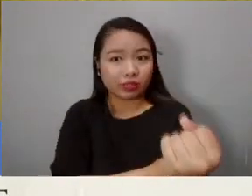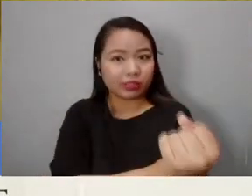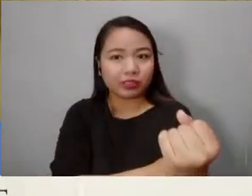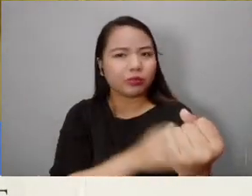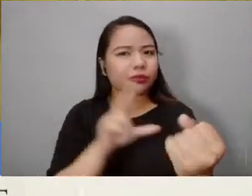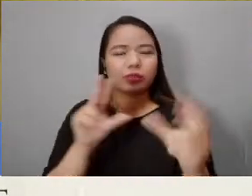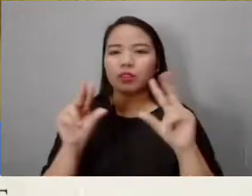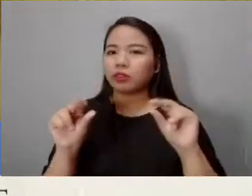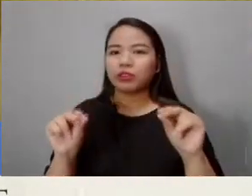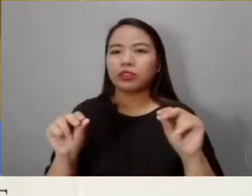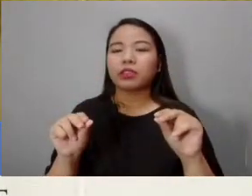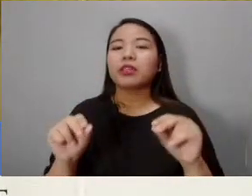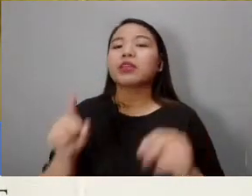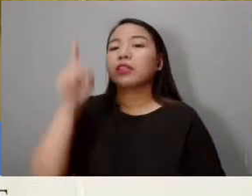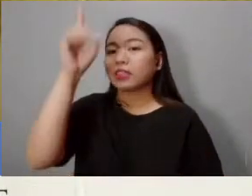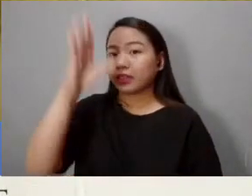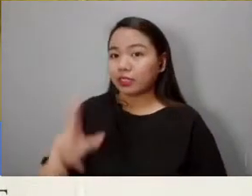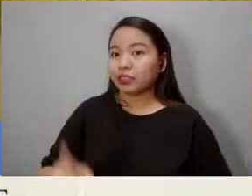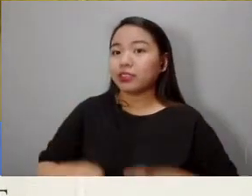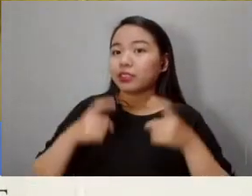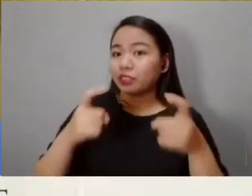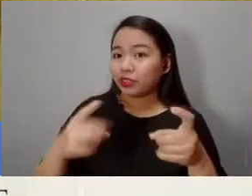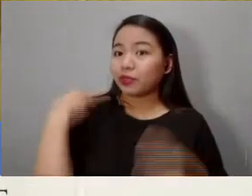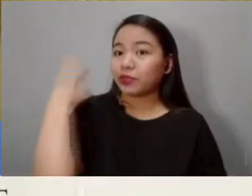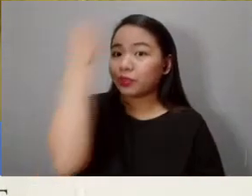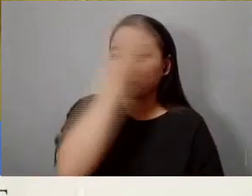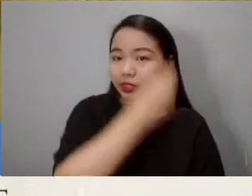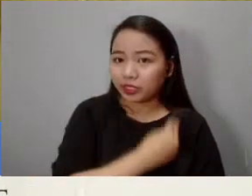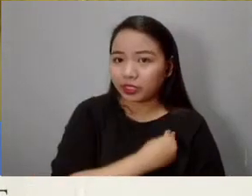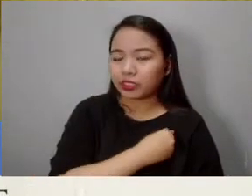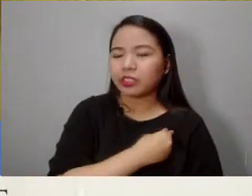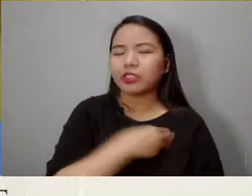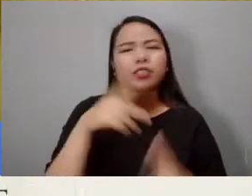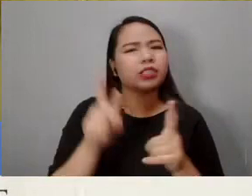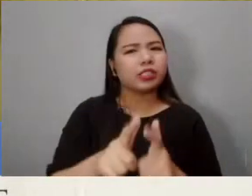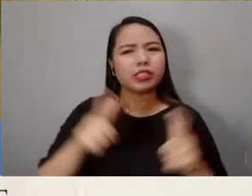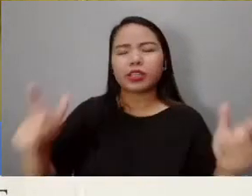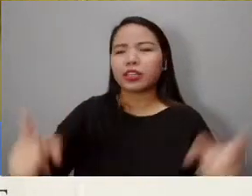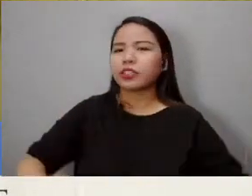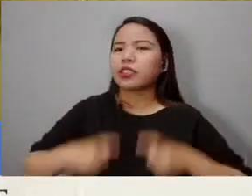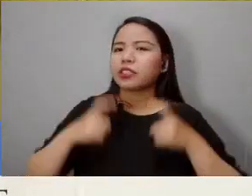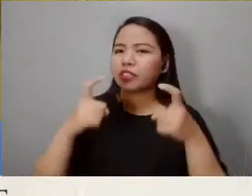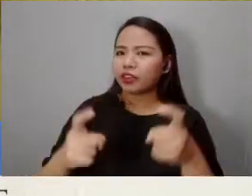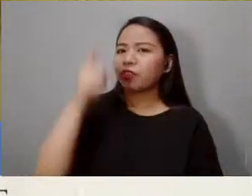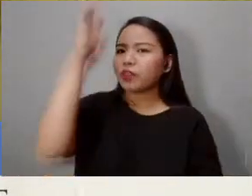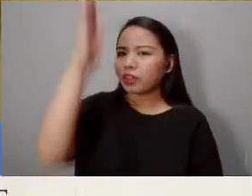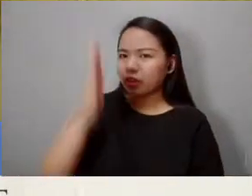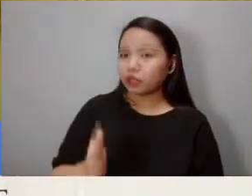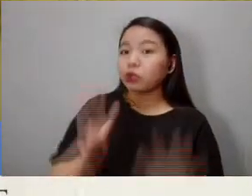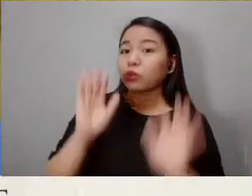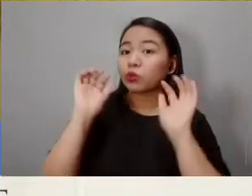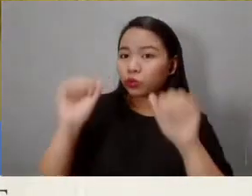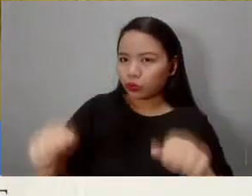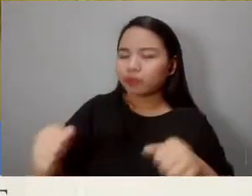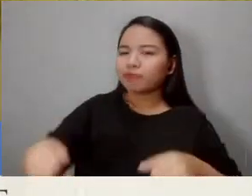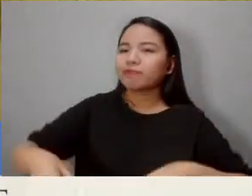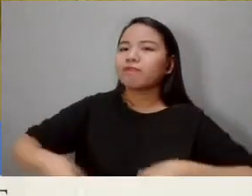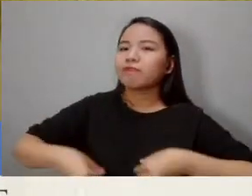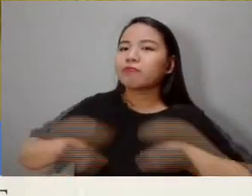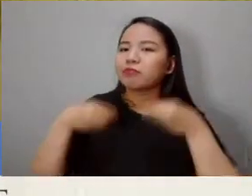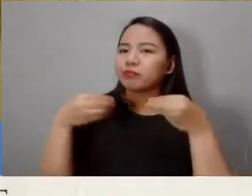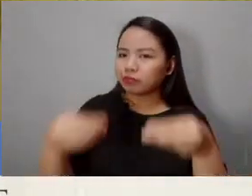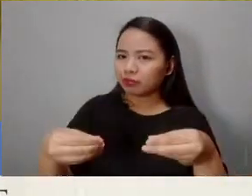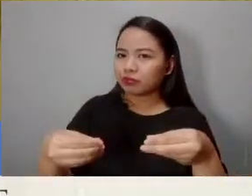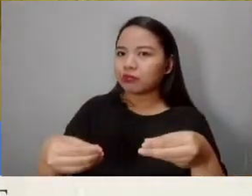God's gift to Mary is the greatest gift that God could ever give, His